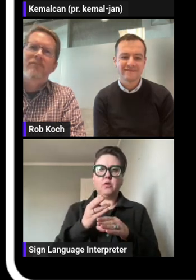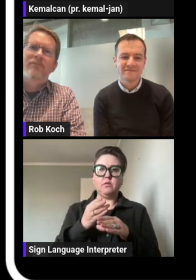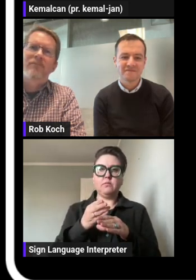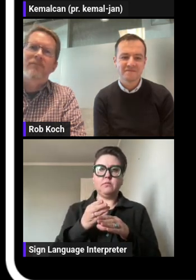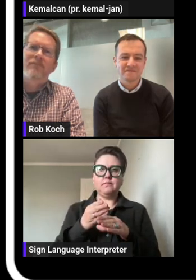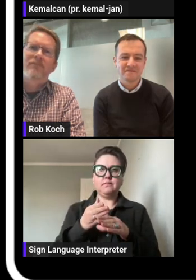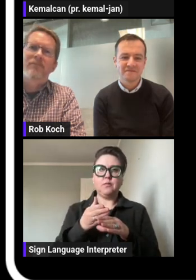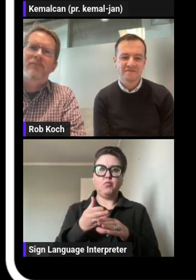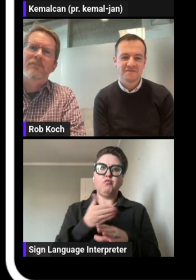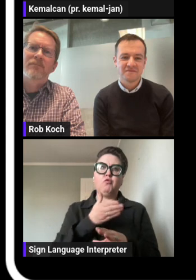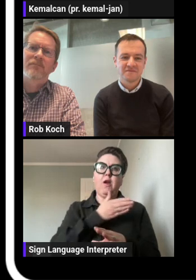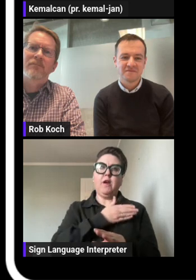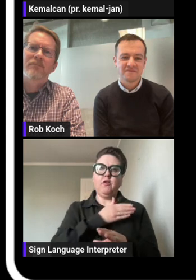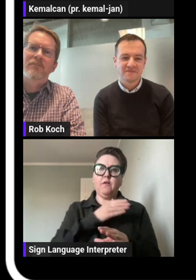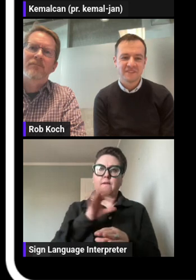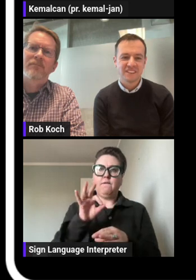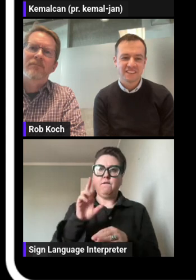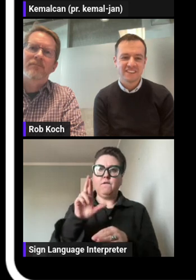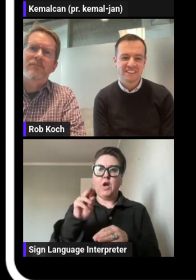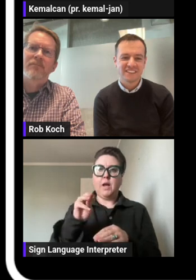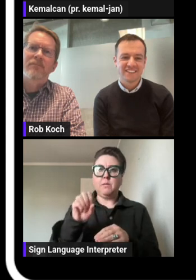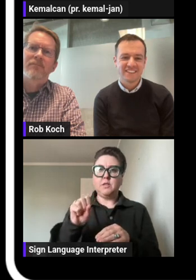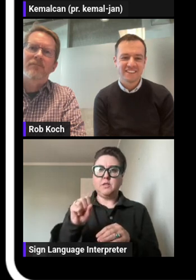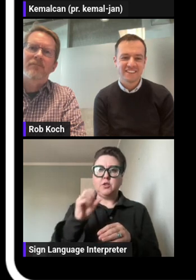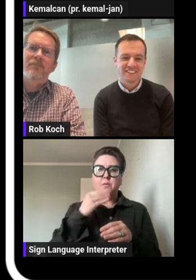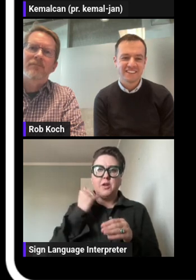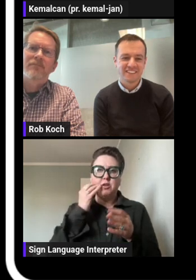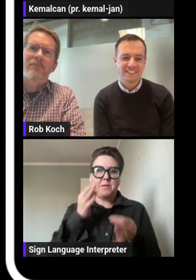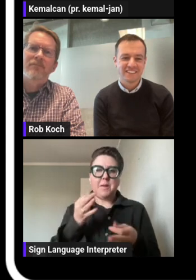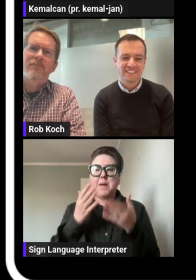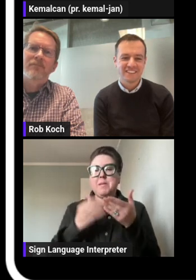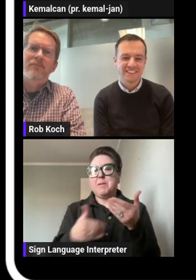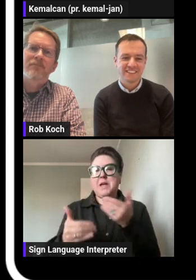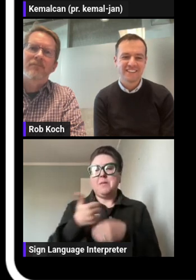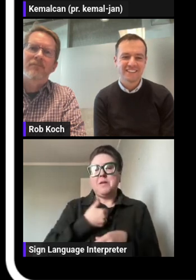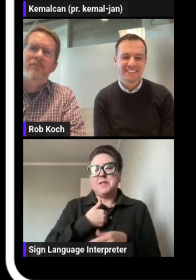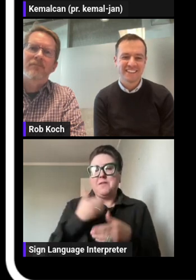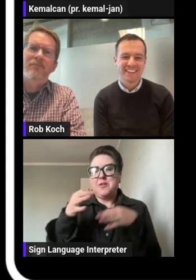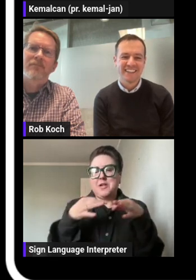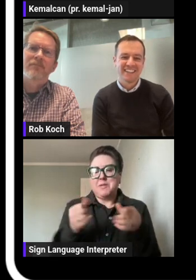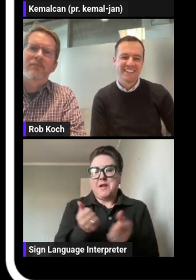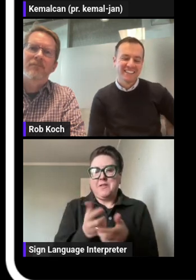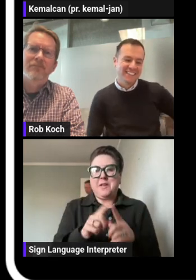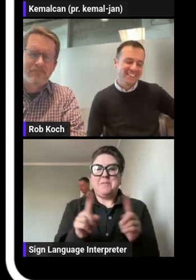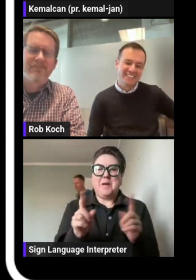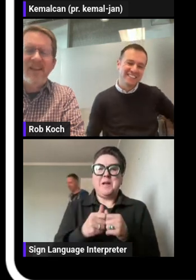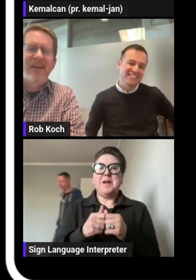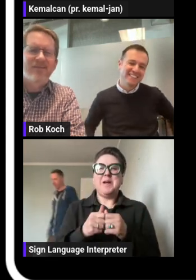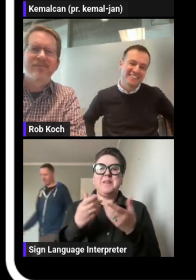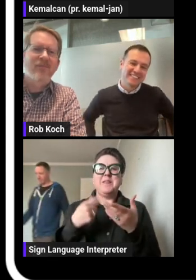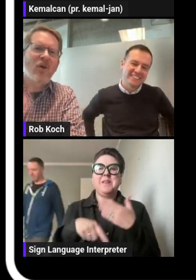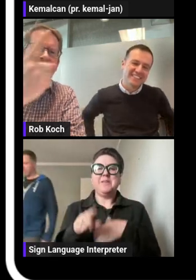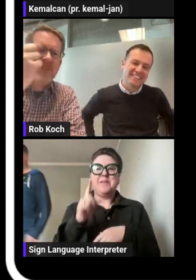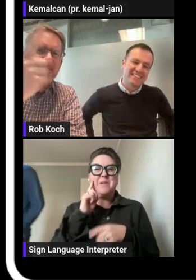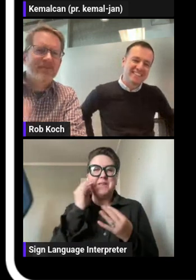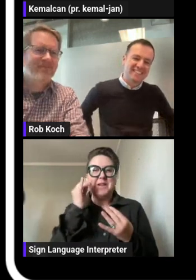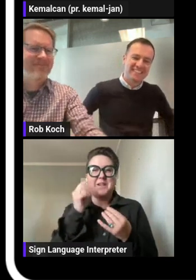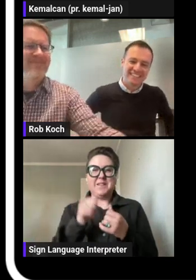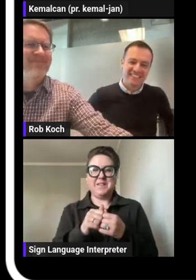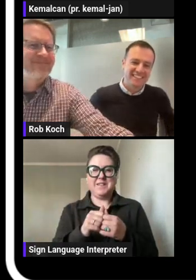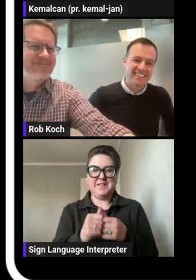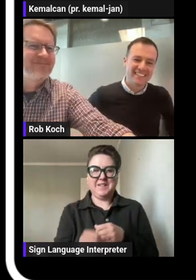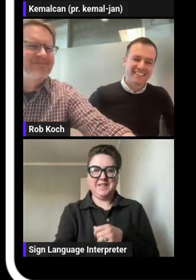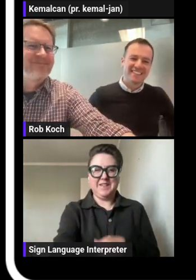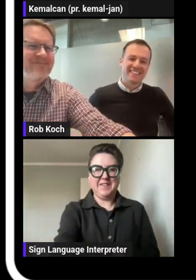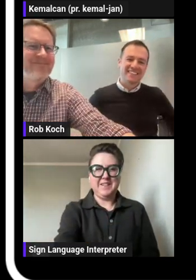to better determine it? And maybe I'm getting ahead of myself, but you're going to explain all this. But that's what I'm thinking in my head. So, but I'll let you go.